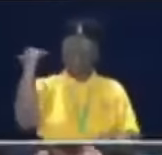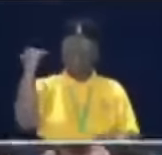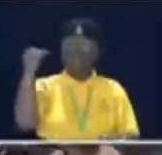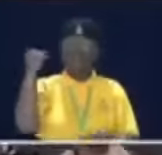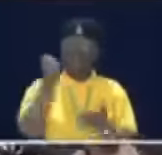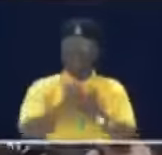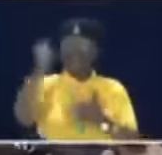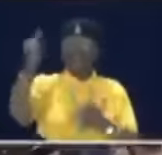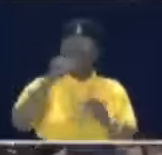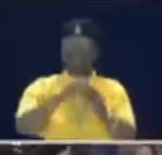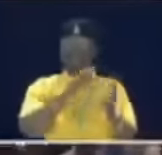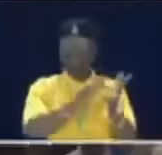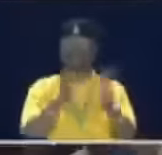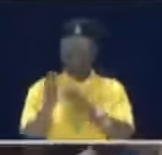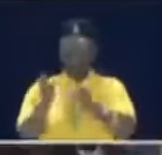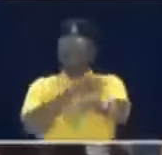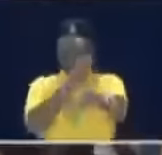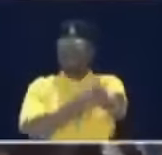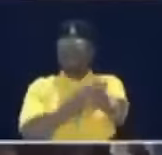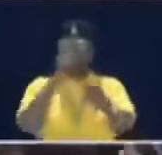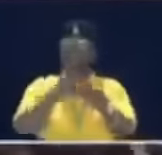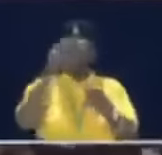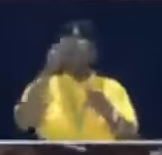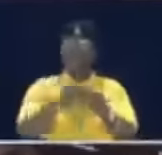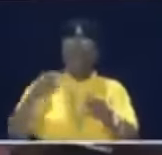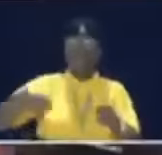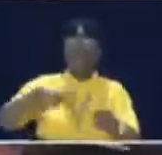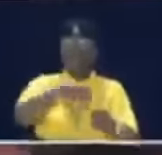In Jesus' mighty name we have prayed.